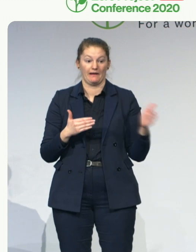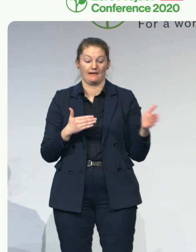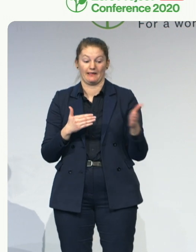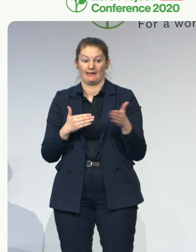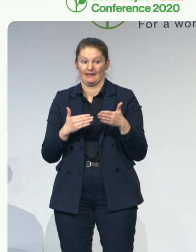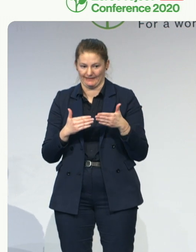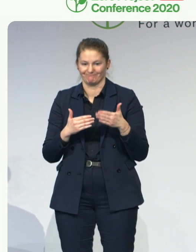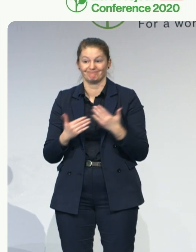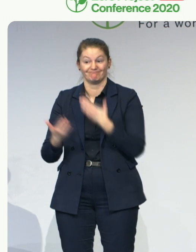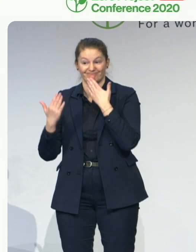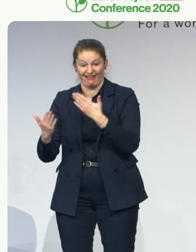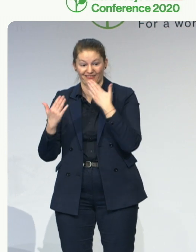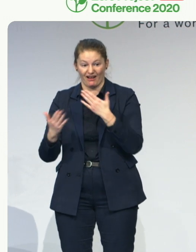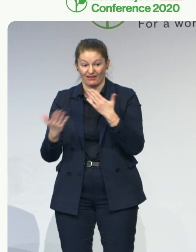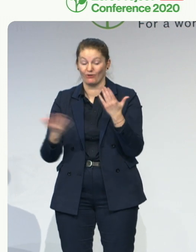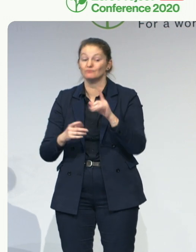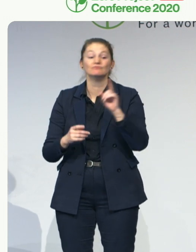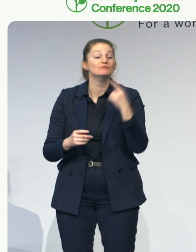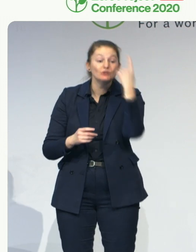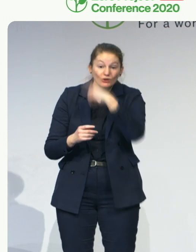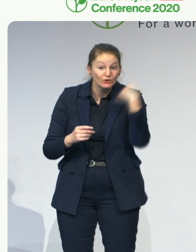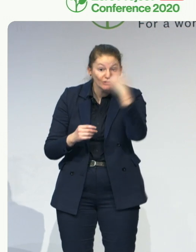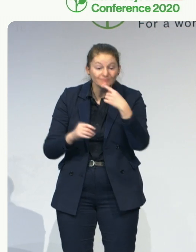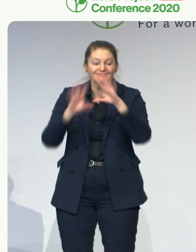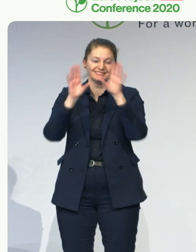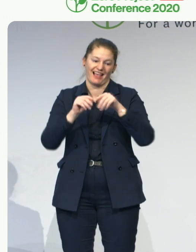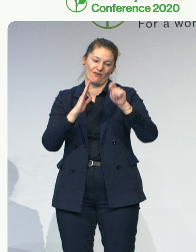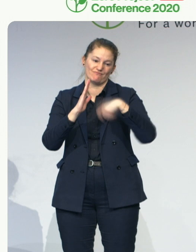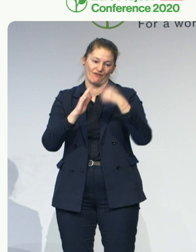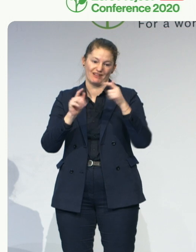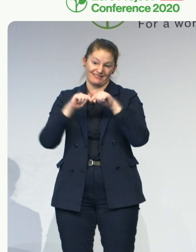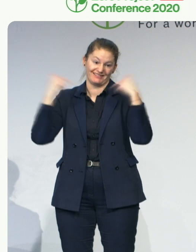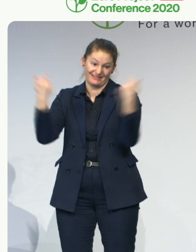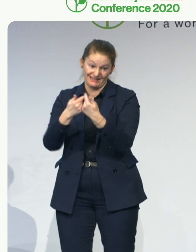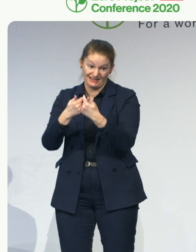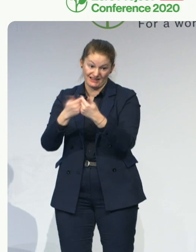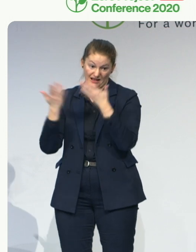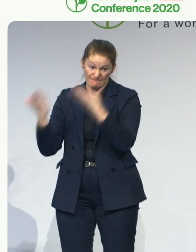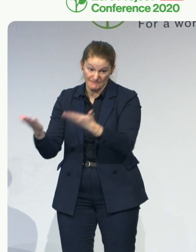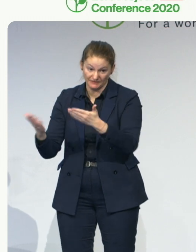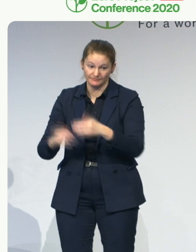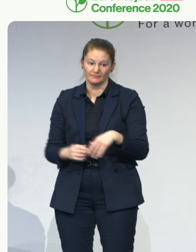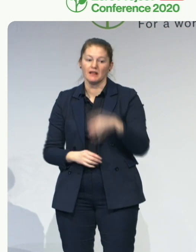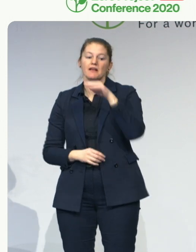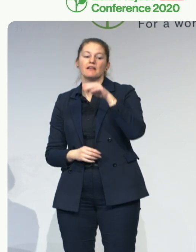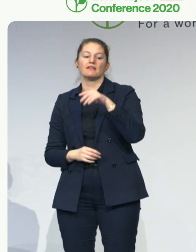team, so ably led by Michael Feinbeck. Thank you so much